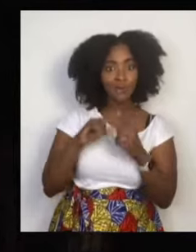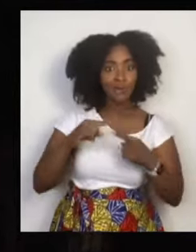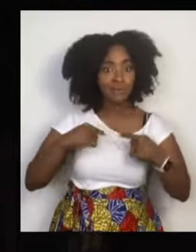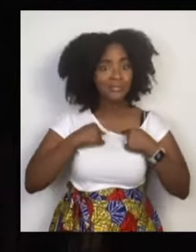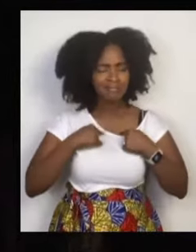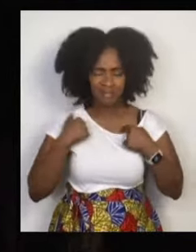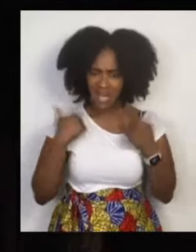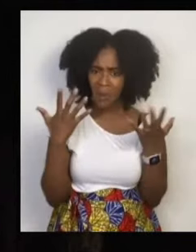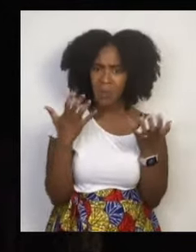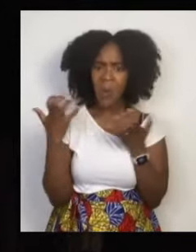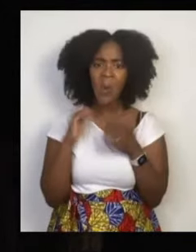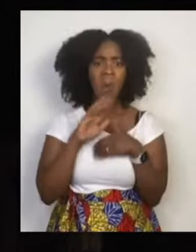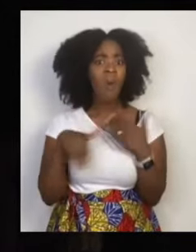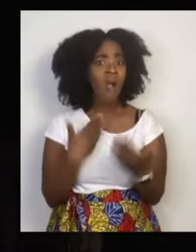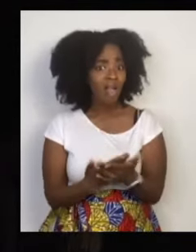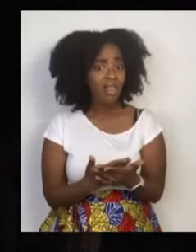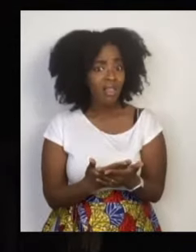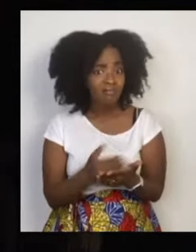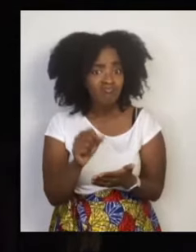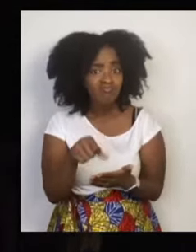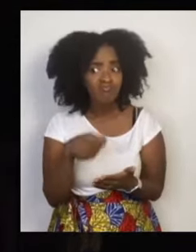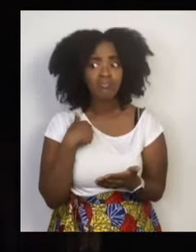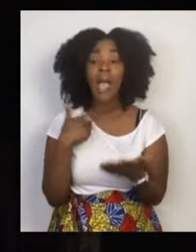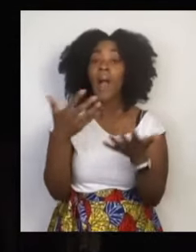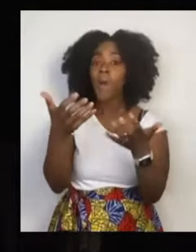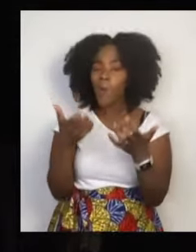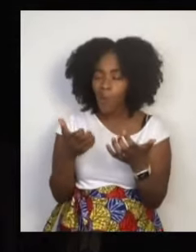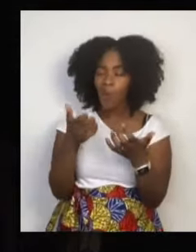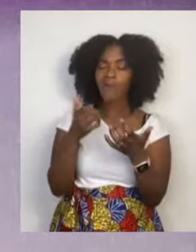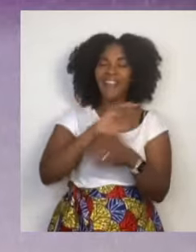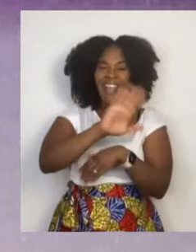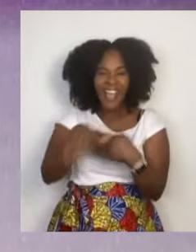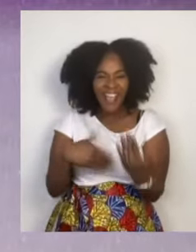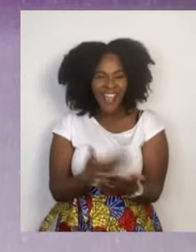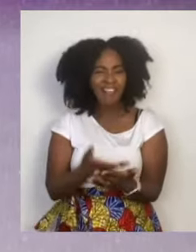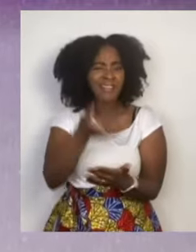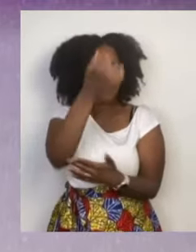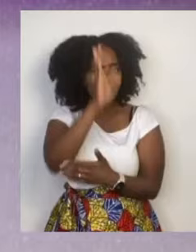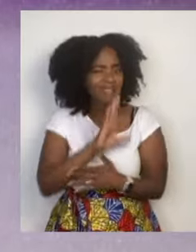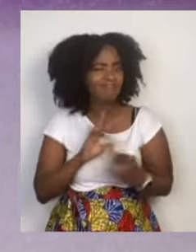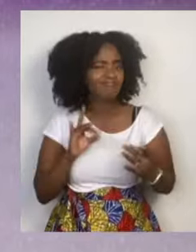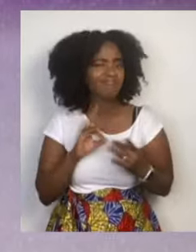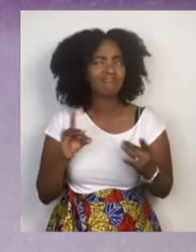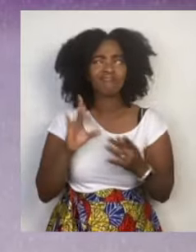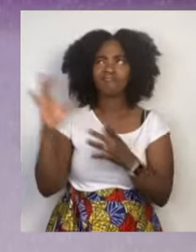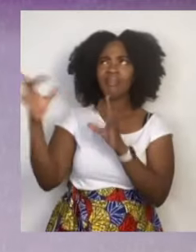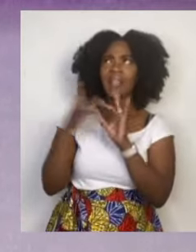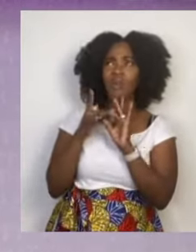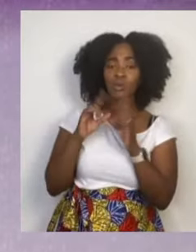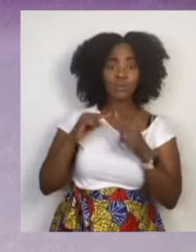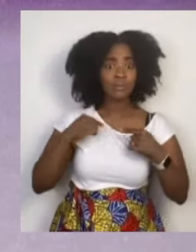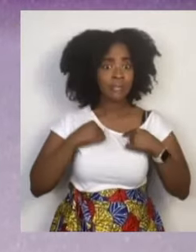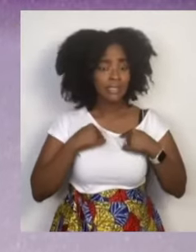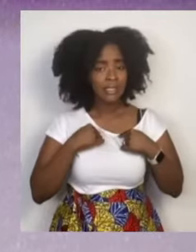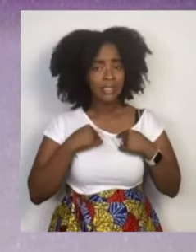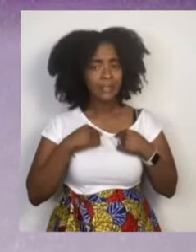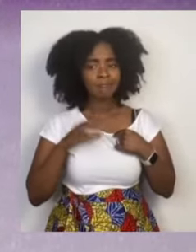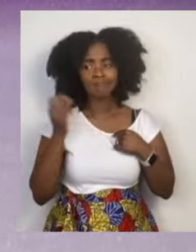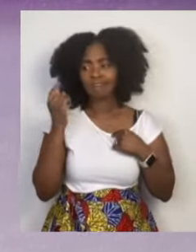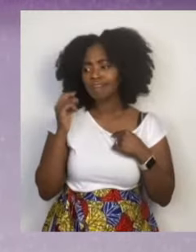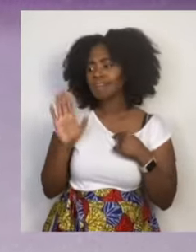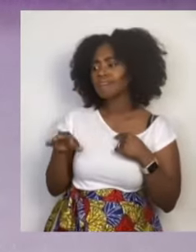I want everything that God said belongs to me. And see, for a long time, Erica, I thought it was wrong